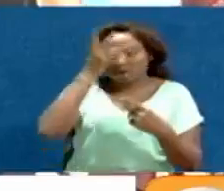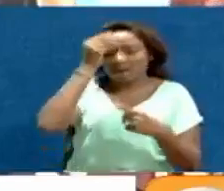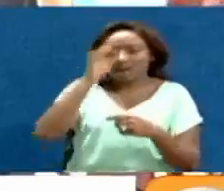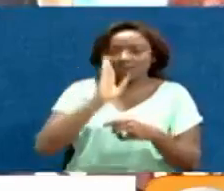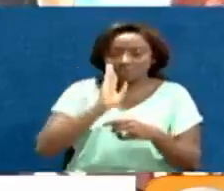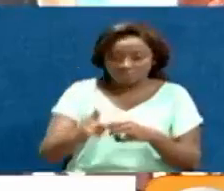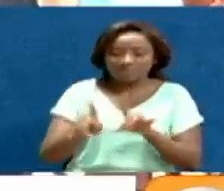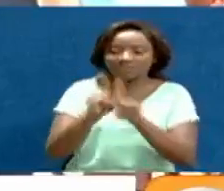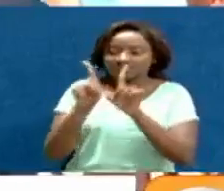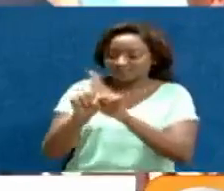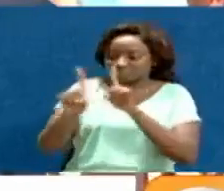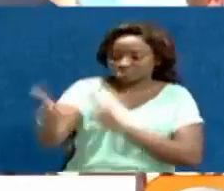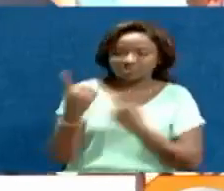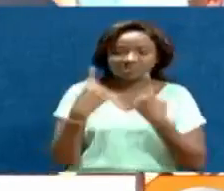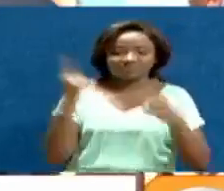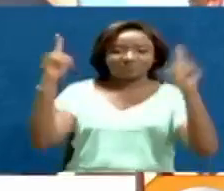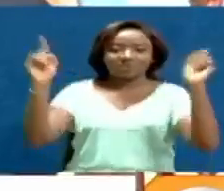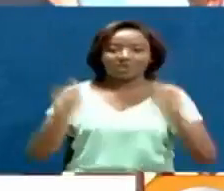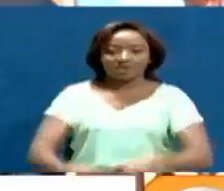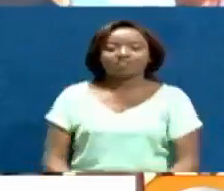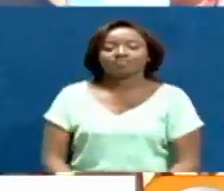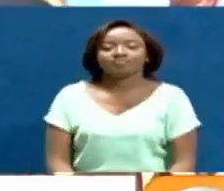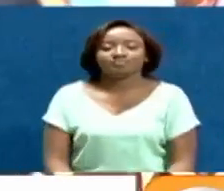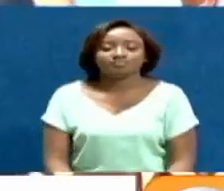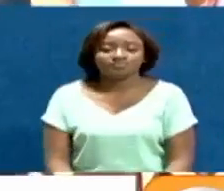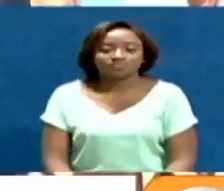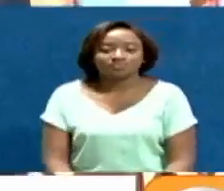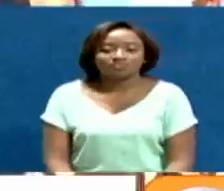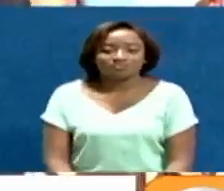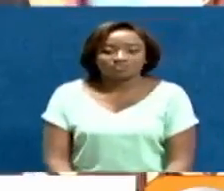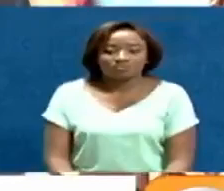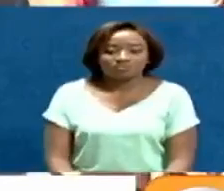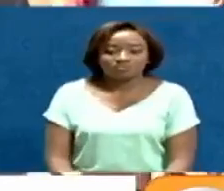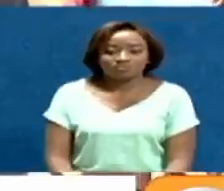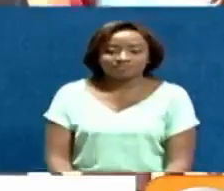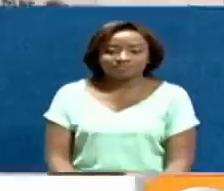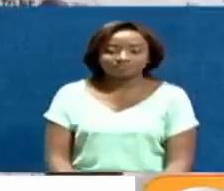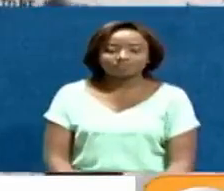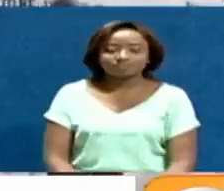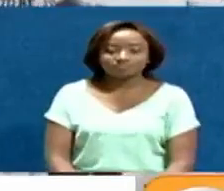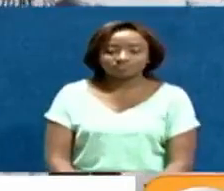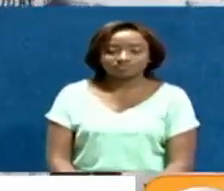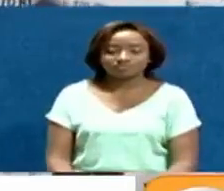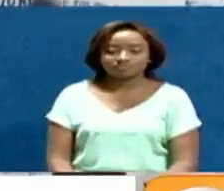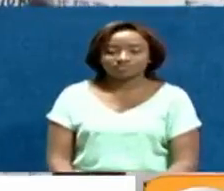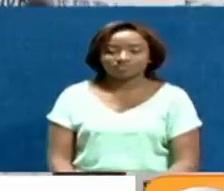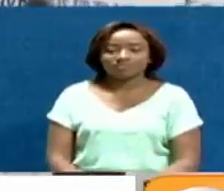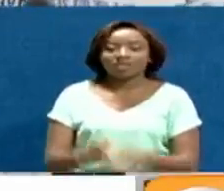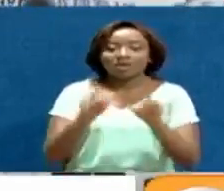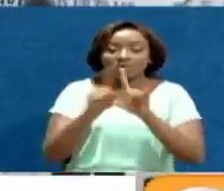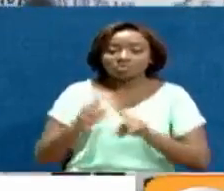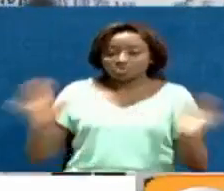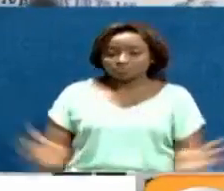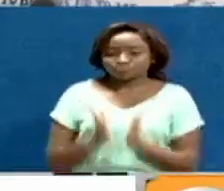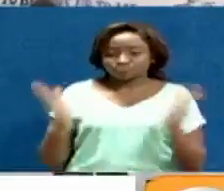who is an excellent teacher, from having classes outside there, in addition to others being inside the room. He also urged teachers to allow